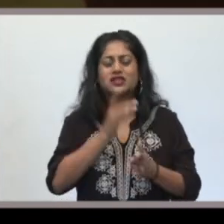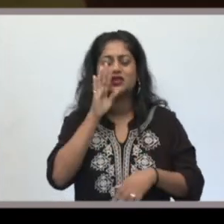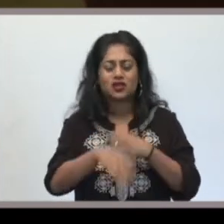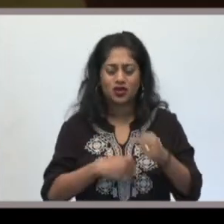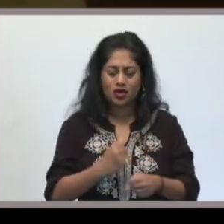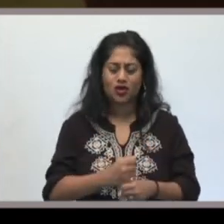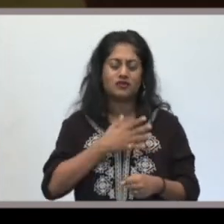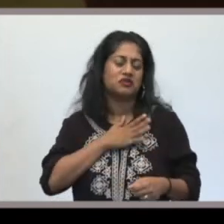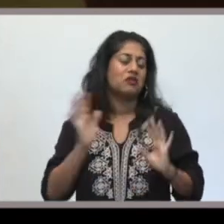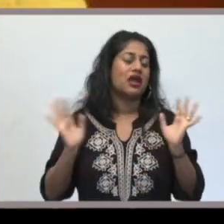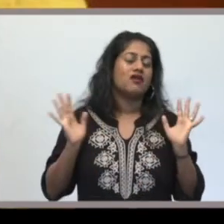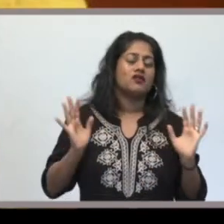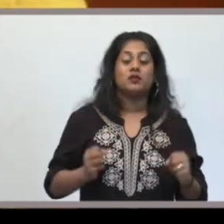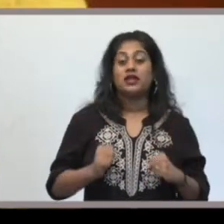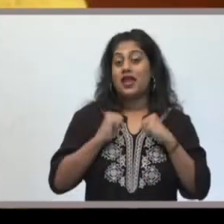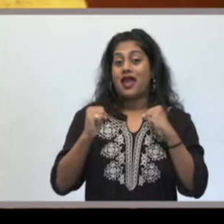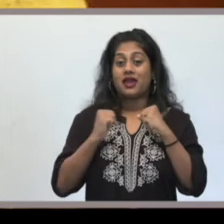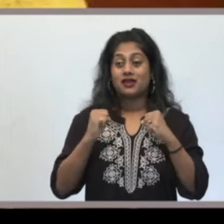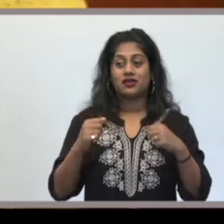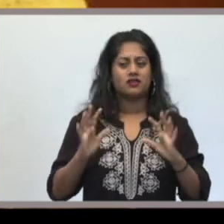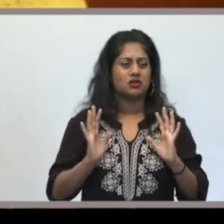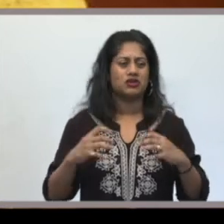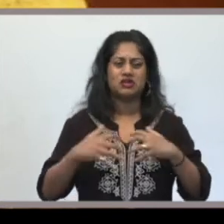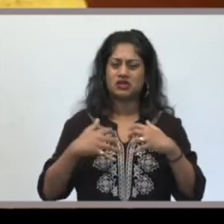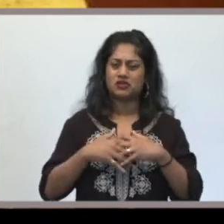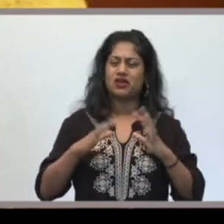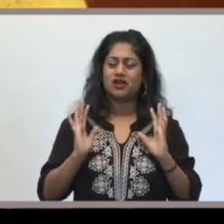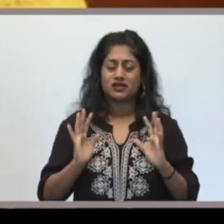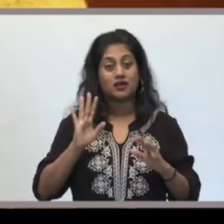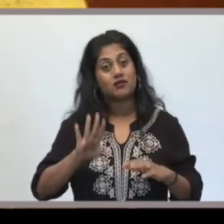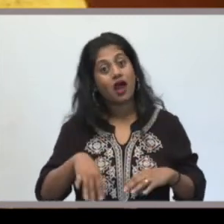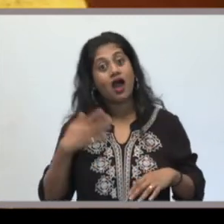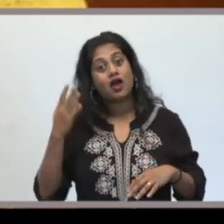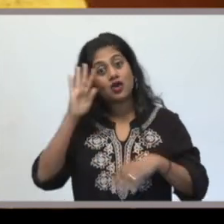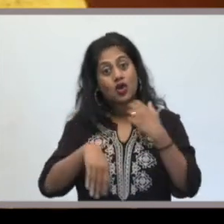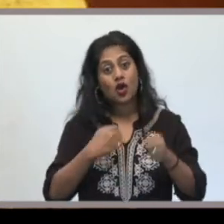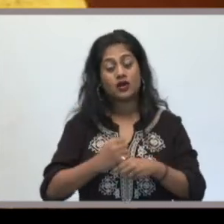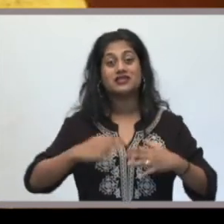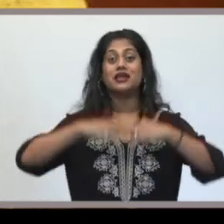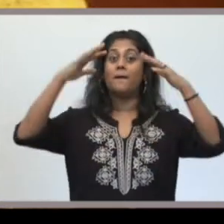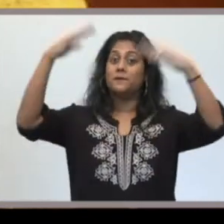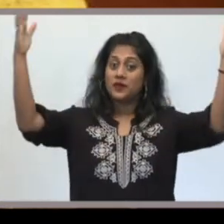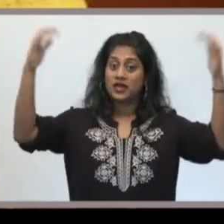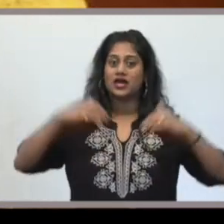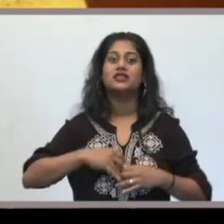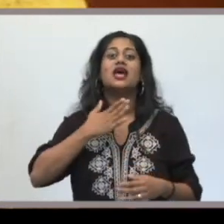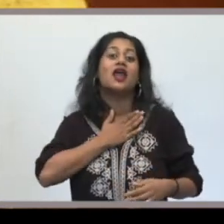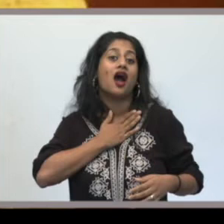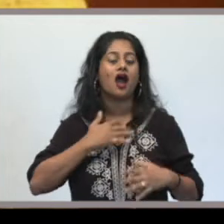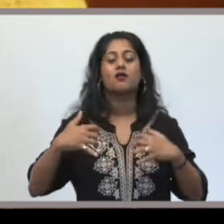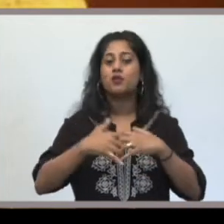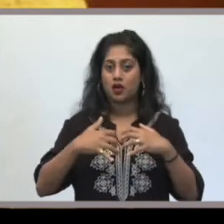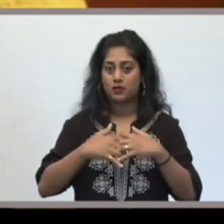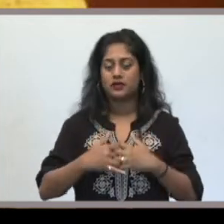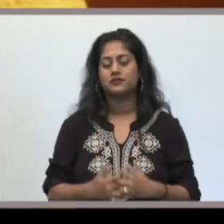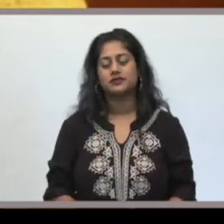How can I be happy in the midst of trials and tragedy? I want to tell you, it's by receiving God's